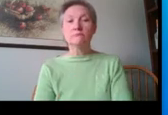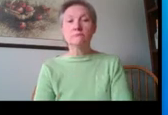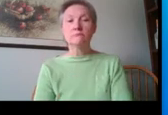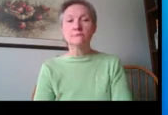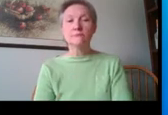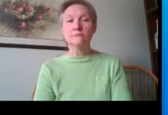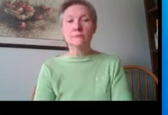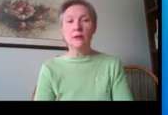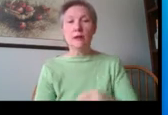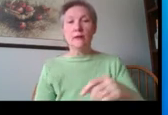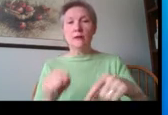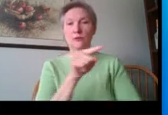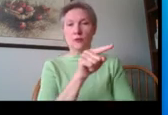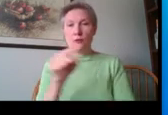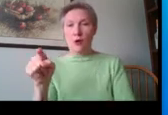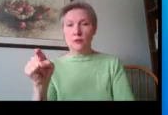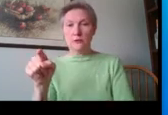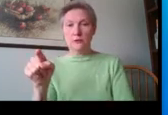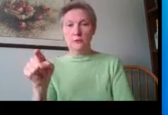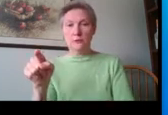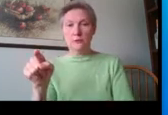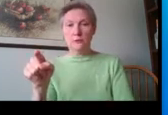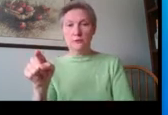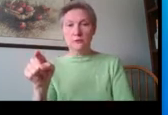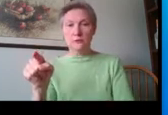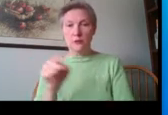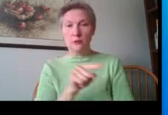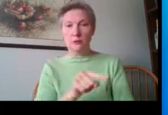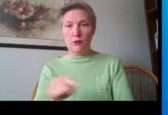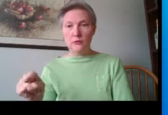into fourths. Oops.